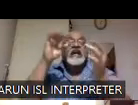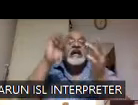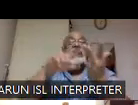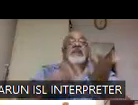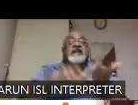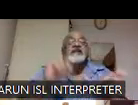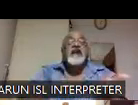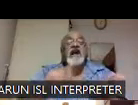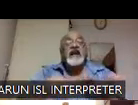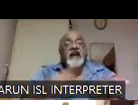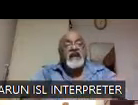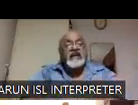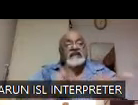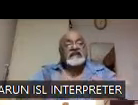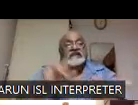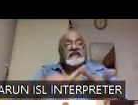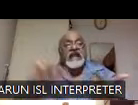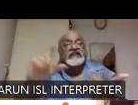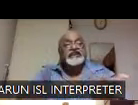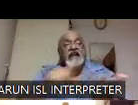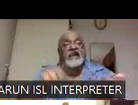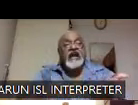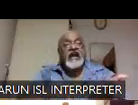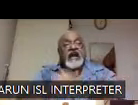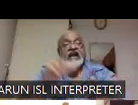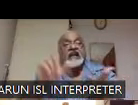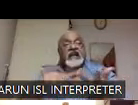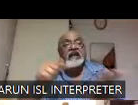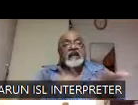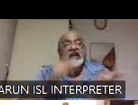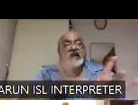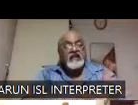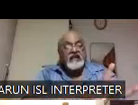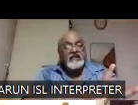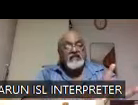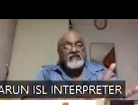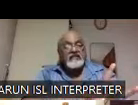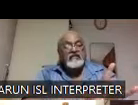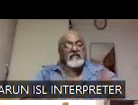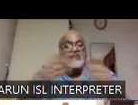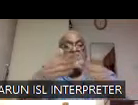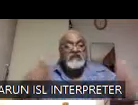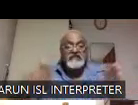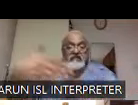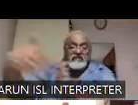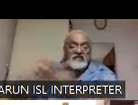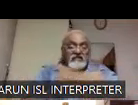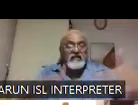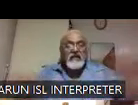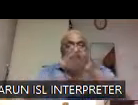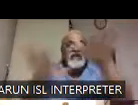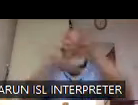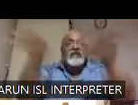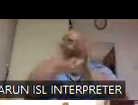important to create comprehensive development plans for social equity, for economic